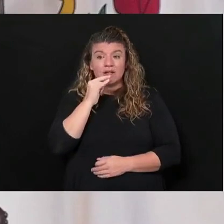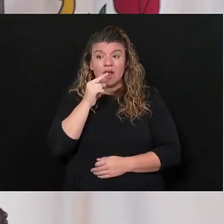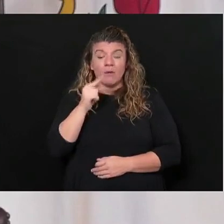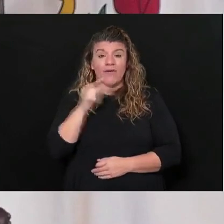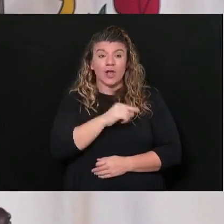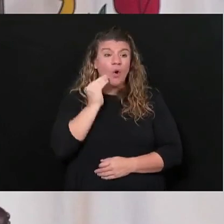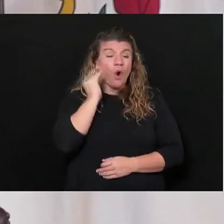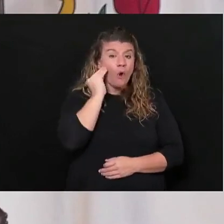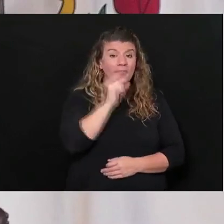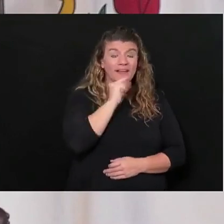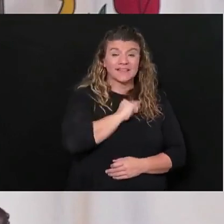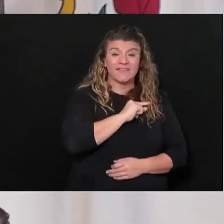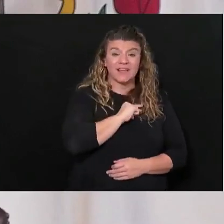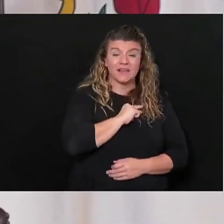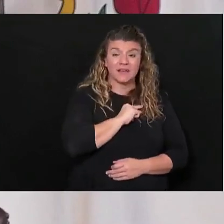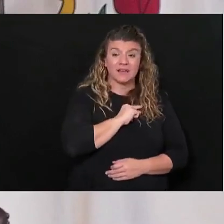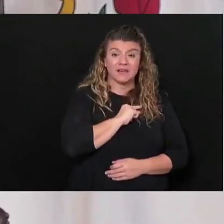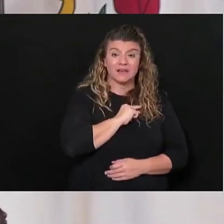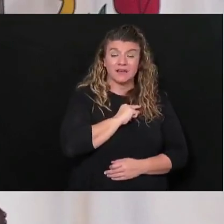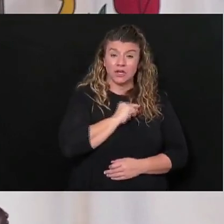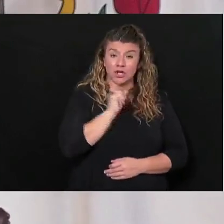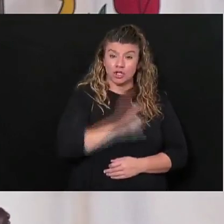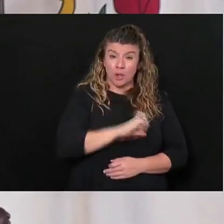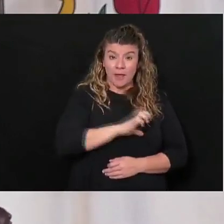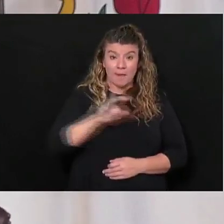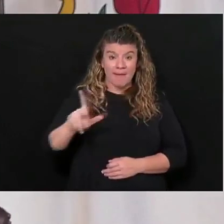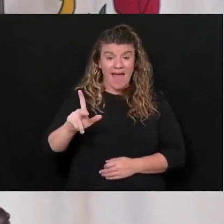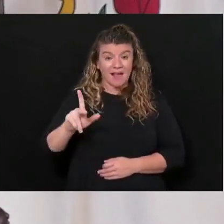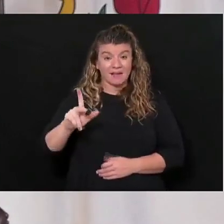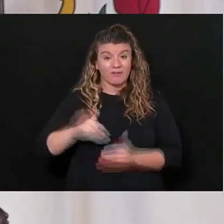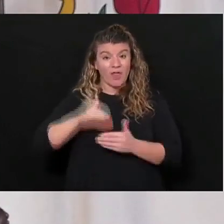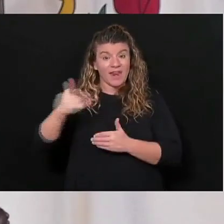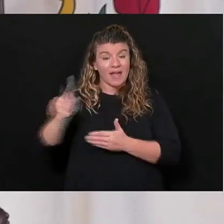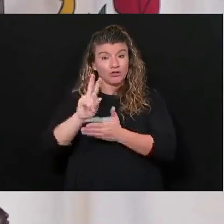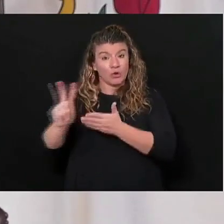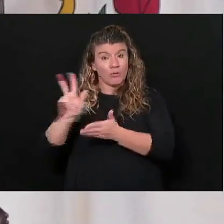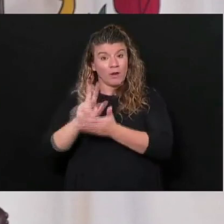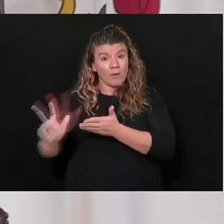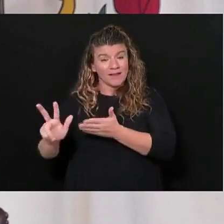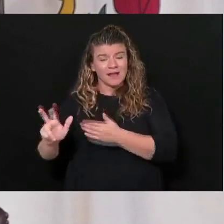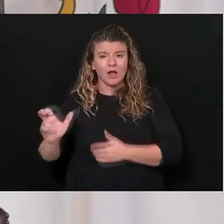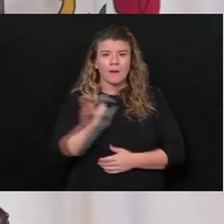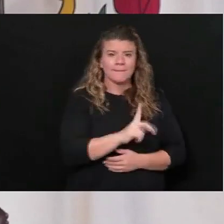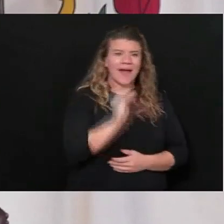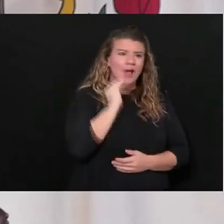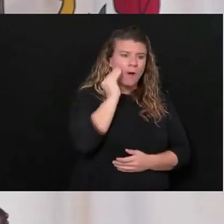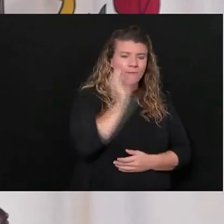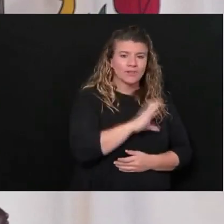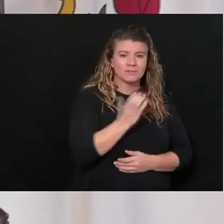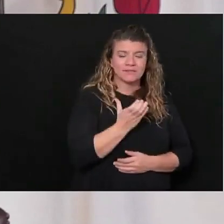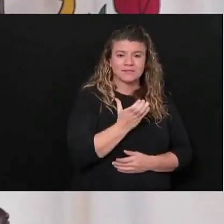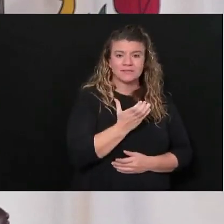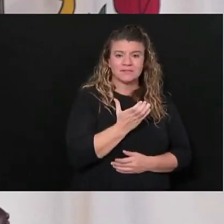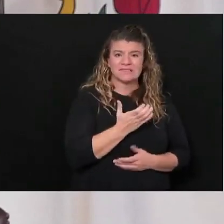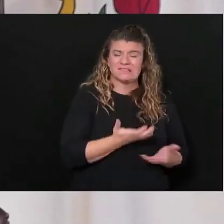at Thanksgiving holidays, should we come back for the next 2 or 3 weeks and then go home again for Christmas?